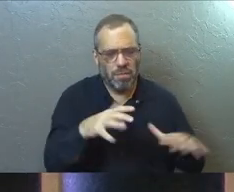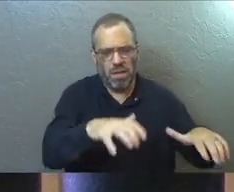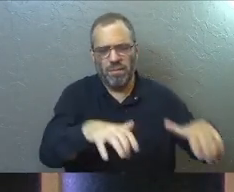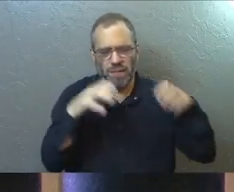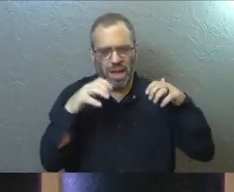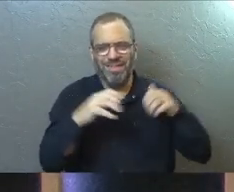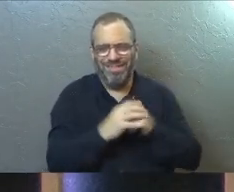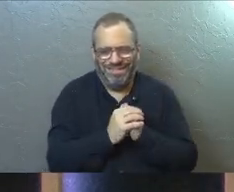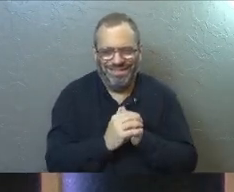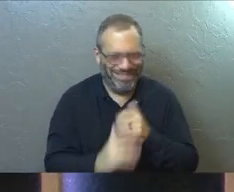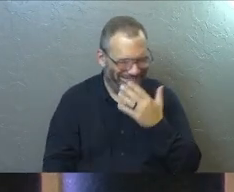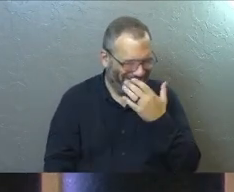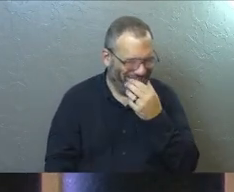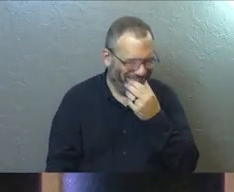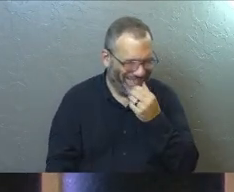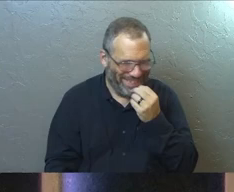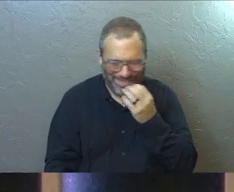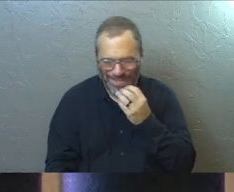flock.